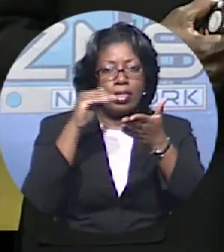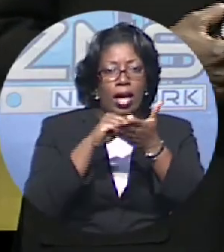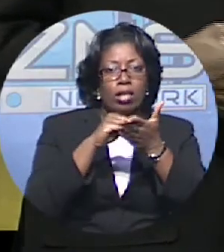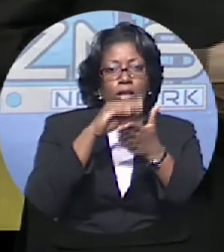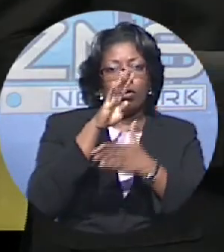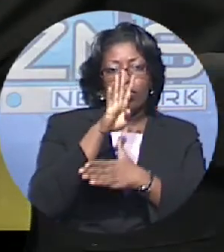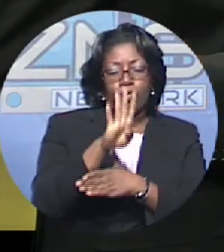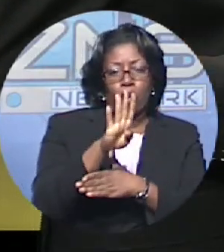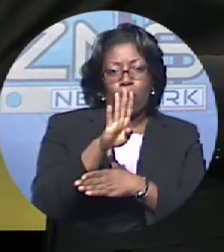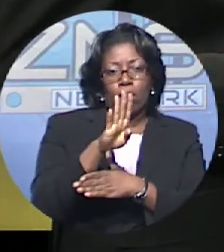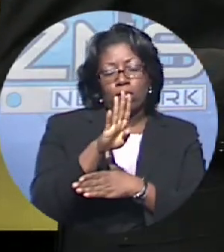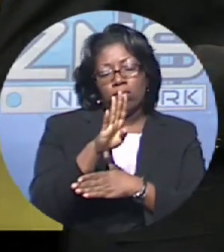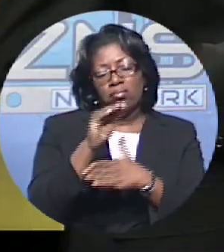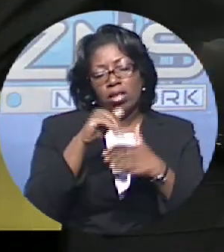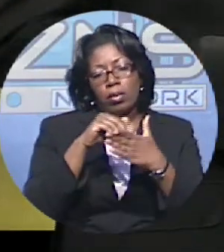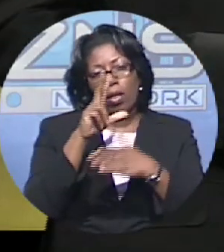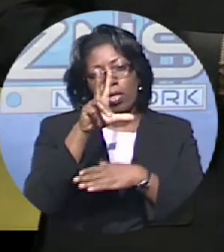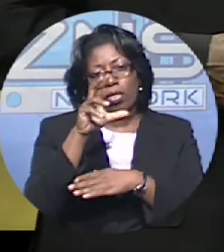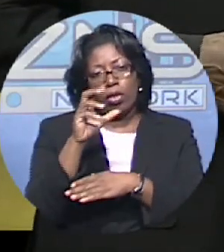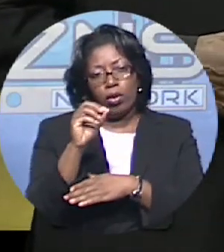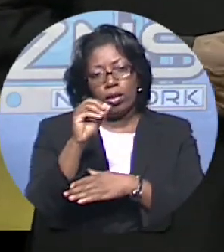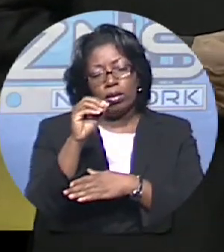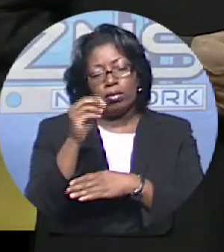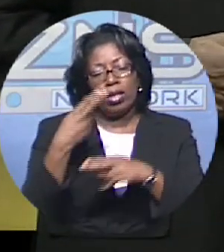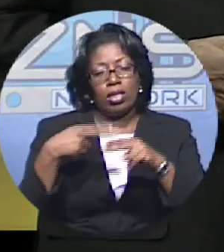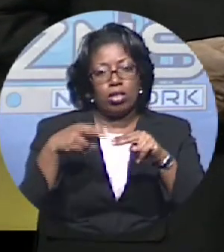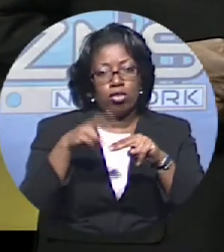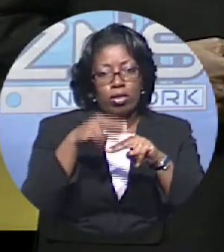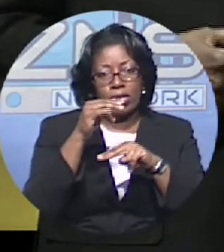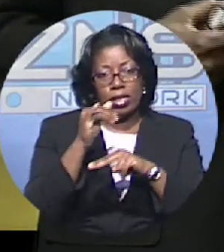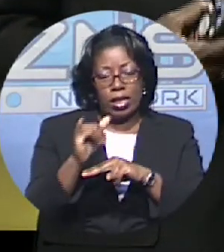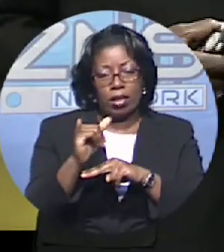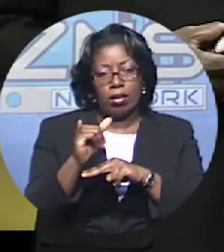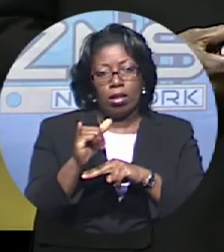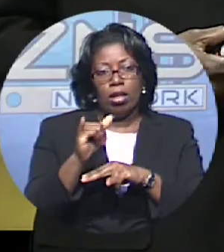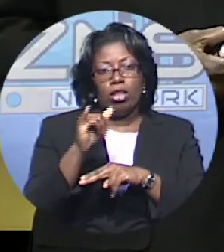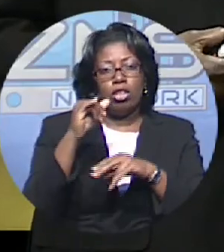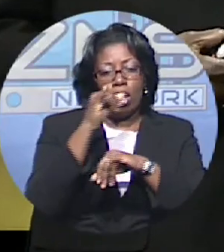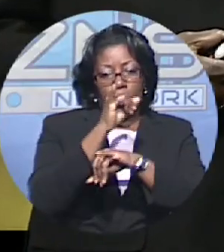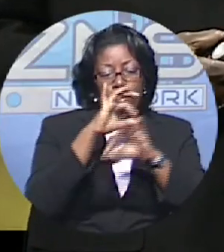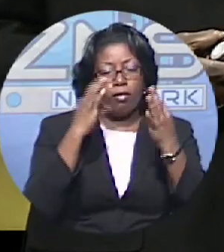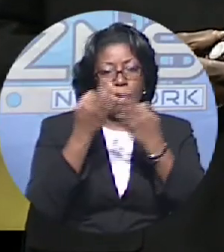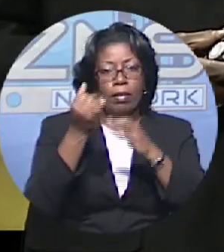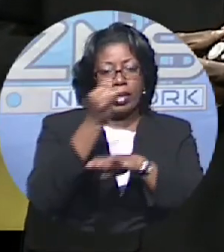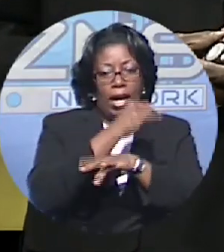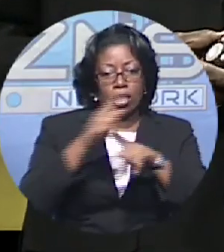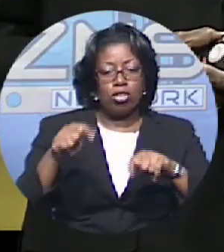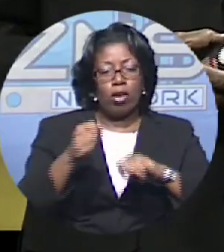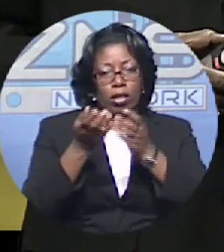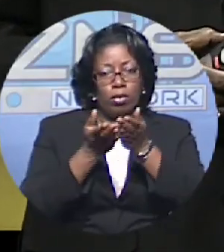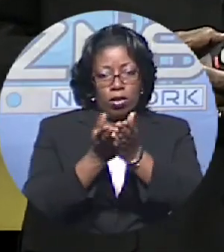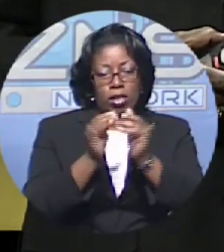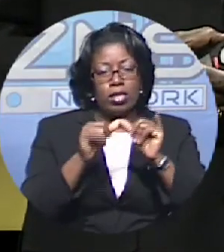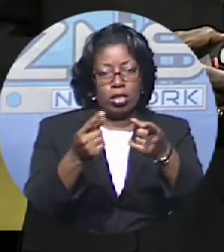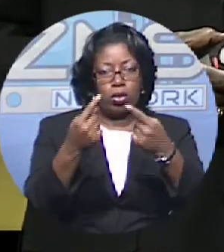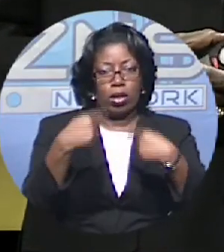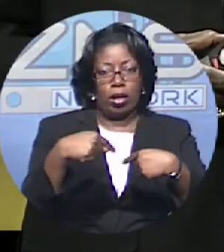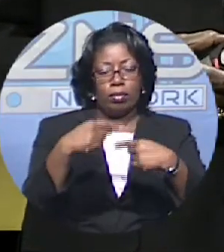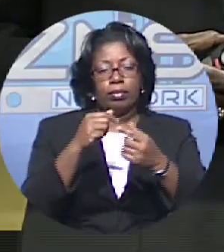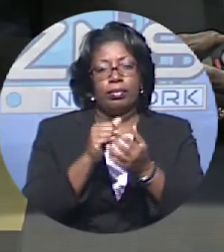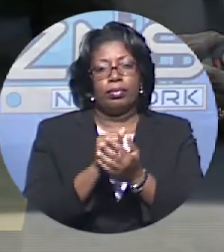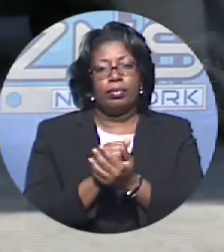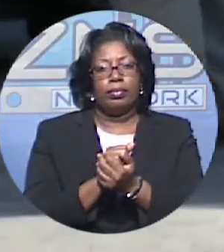1,021.4 millibars. That's about 30.16 inches and rising. But stay tuned. Your family island temperatures, travel, and boating forecast is still to come.